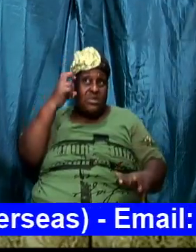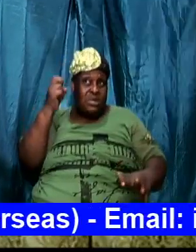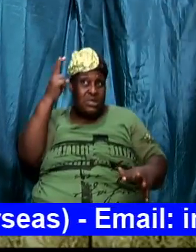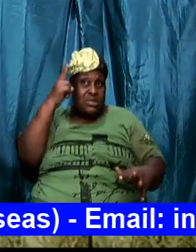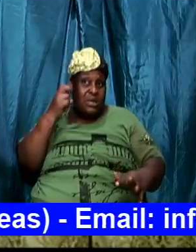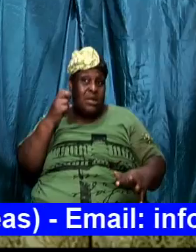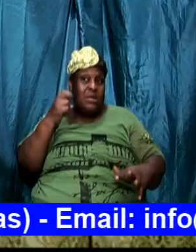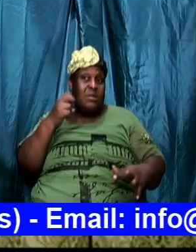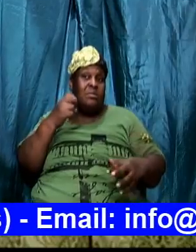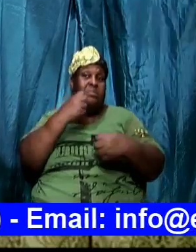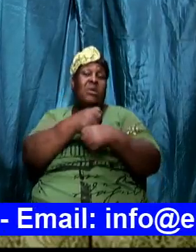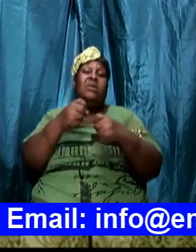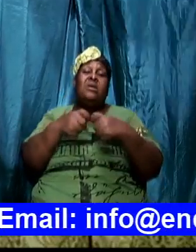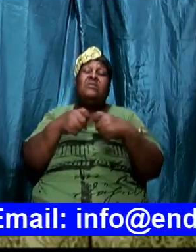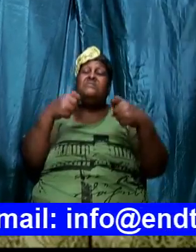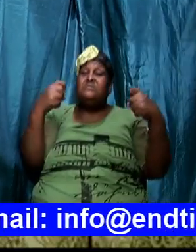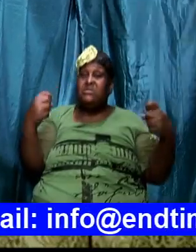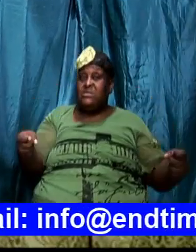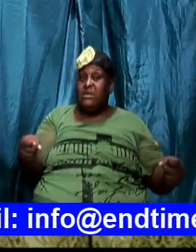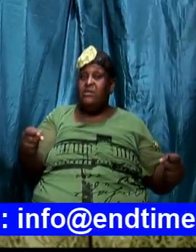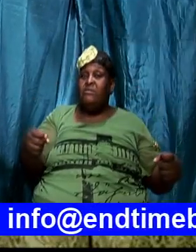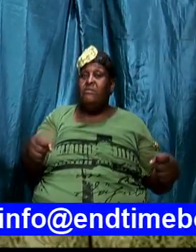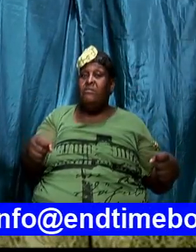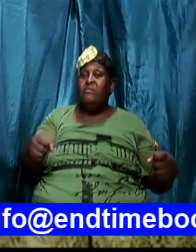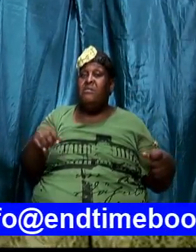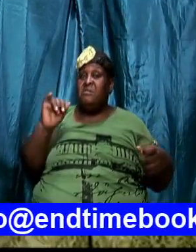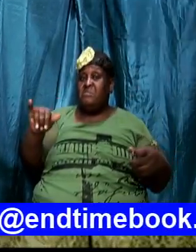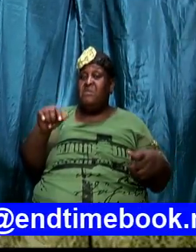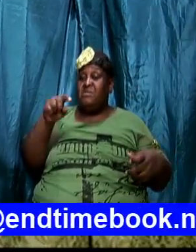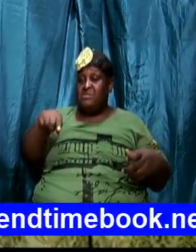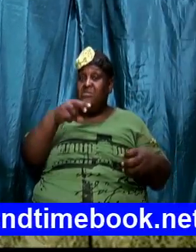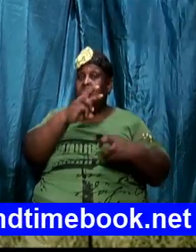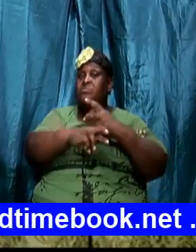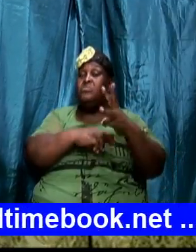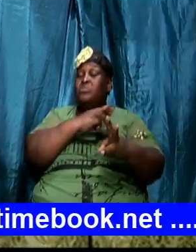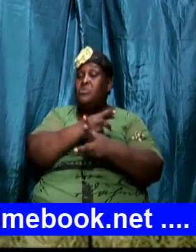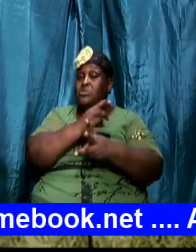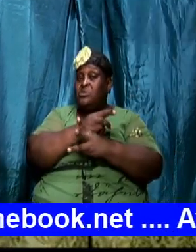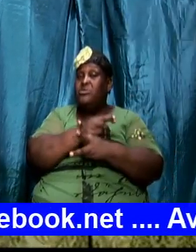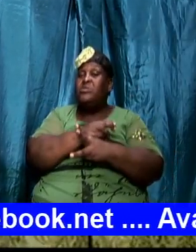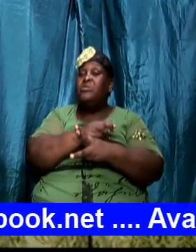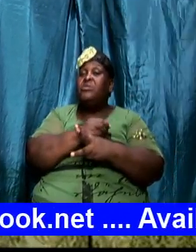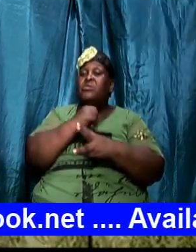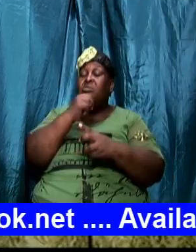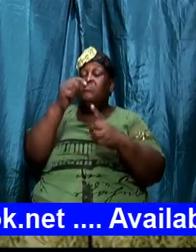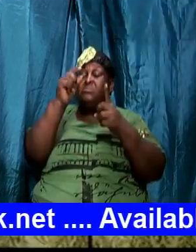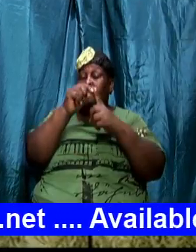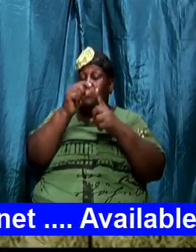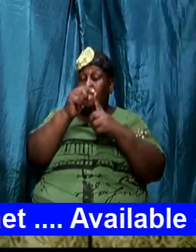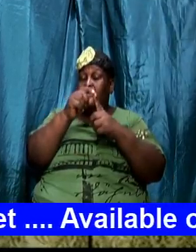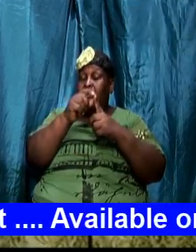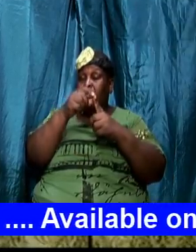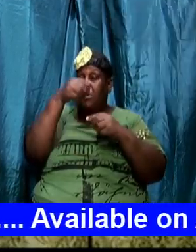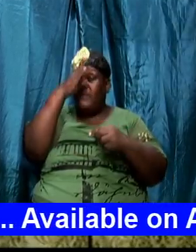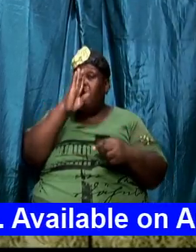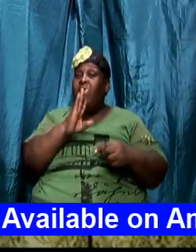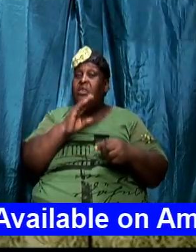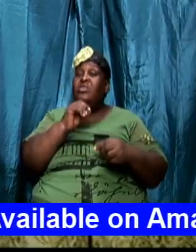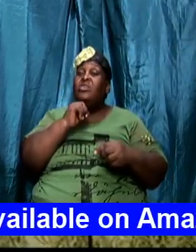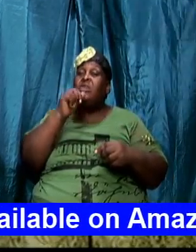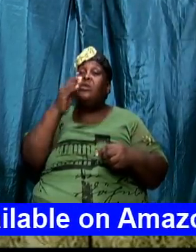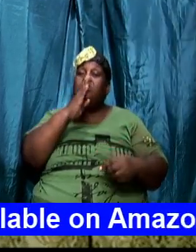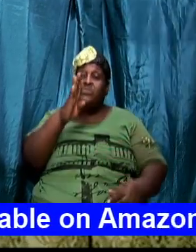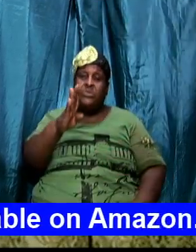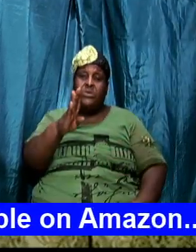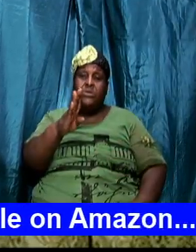word is really not what it makes itself out to be. The Bible tells us in the book